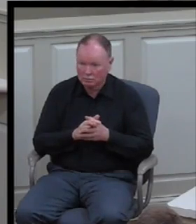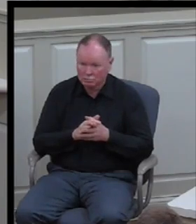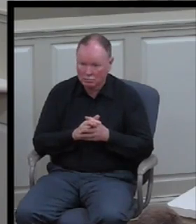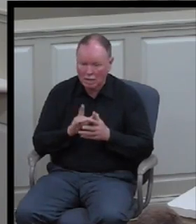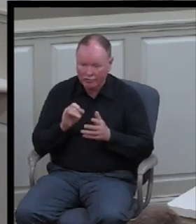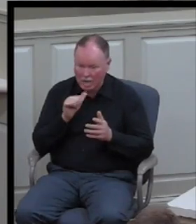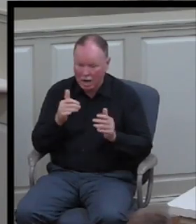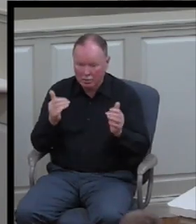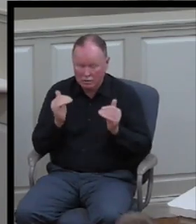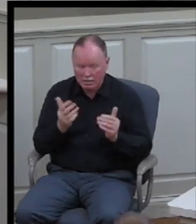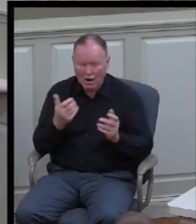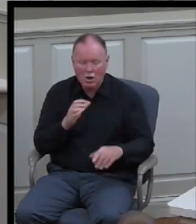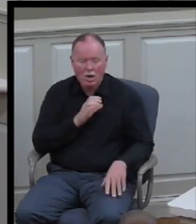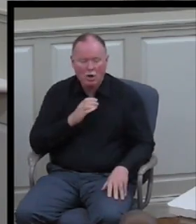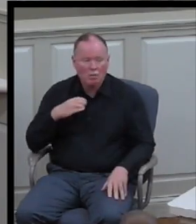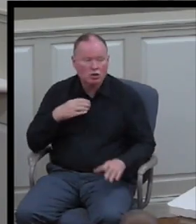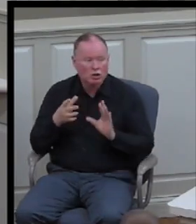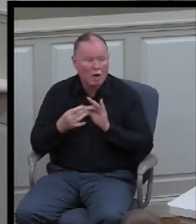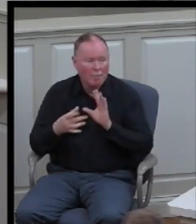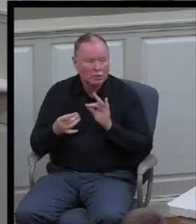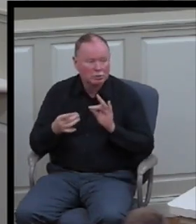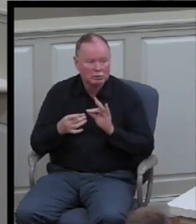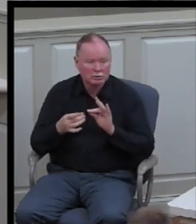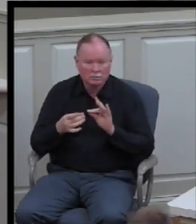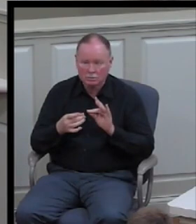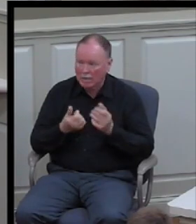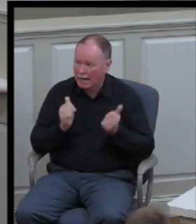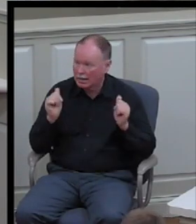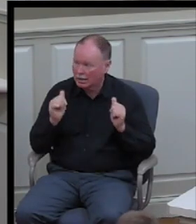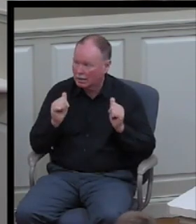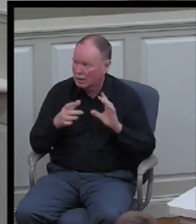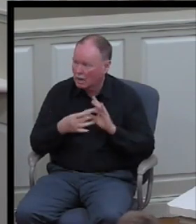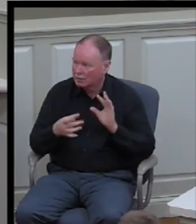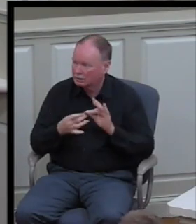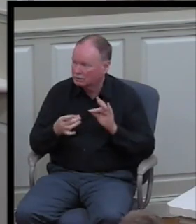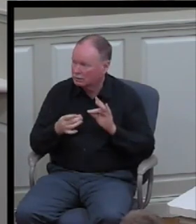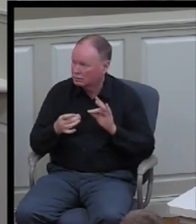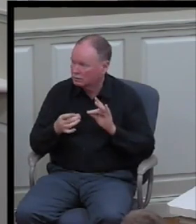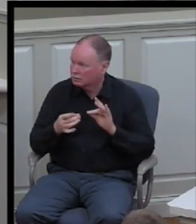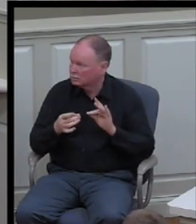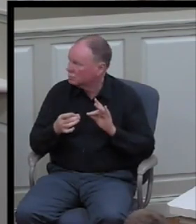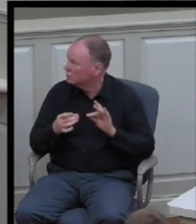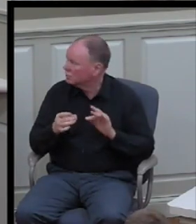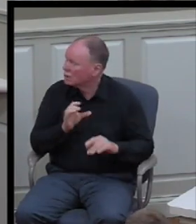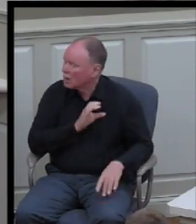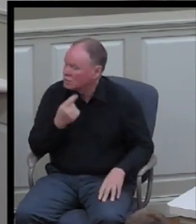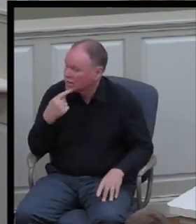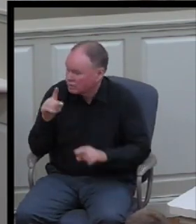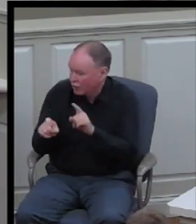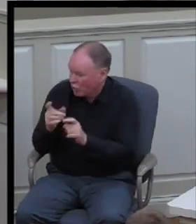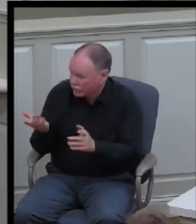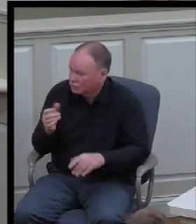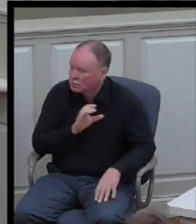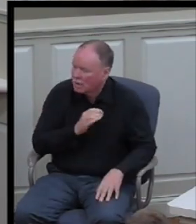Seeing none, we'll move right into commissioner comments. Anyone? I have a commissioner question or two. Go